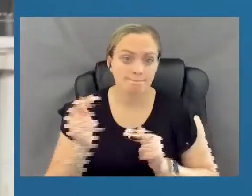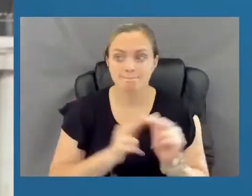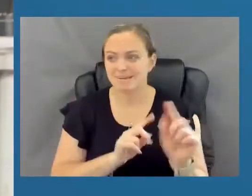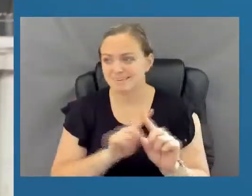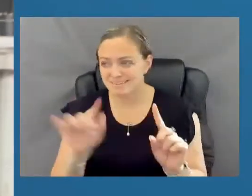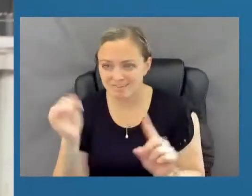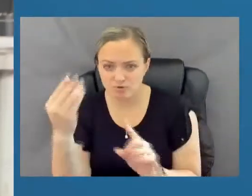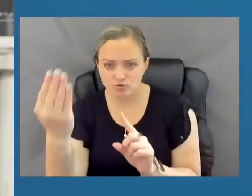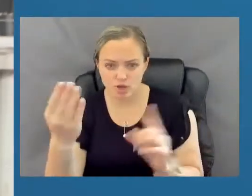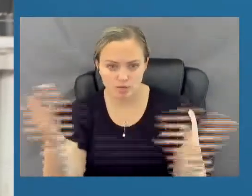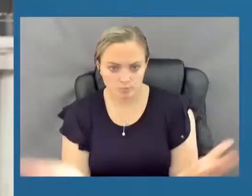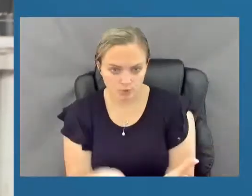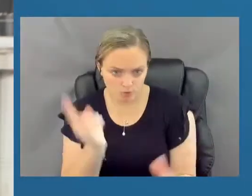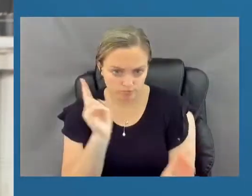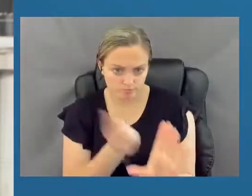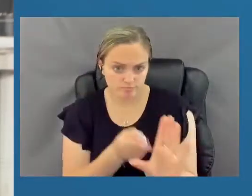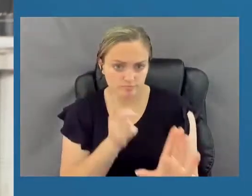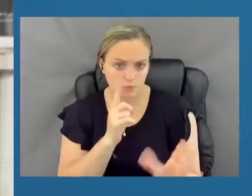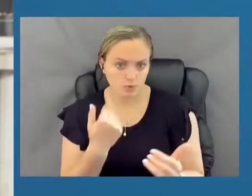of them a round of applause.